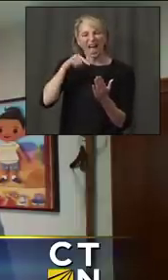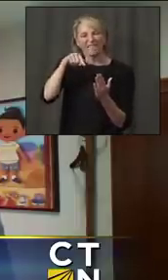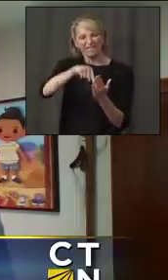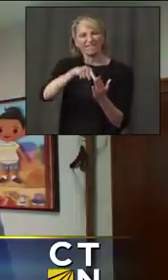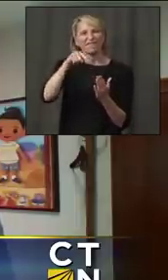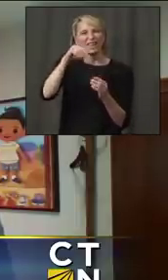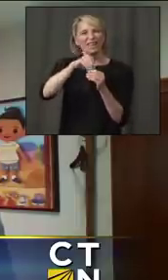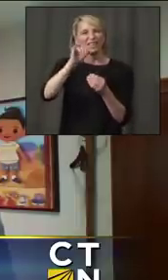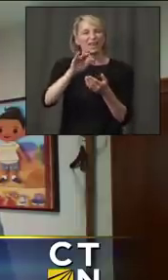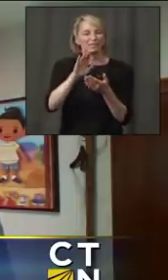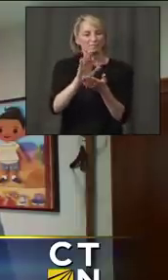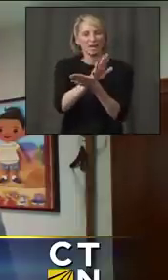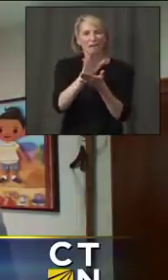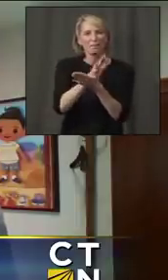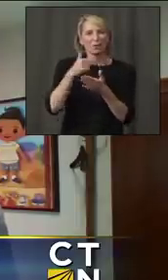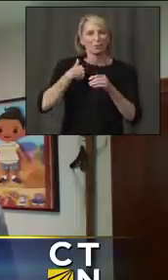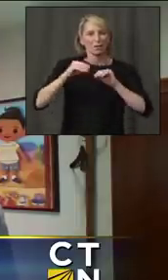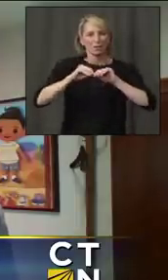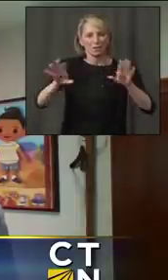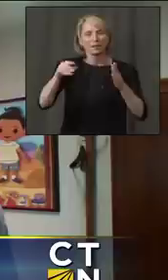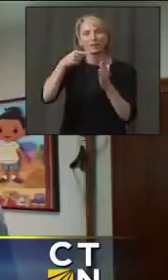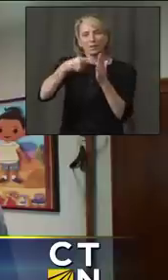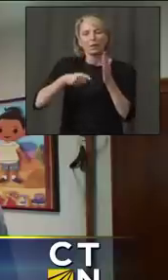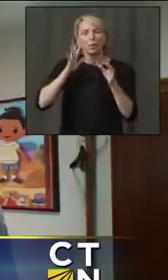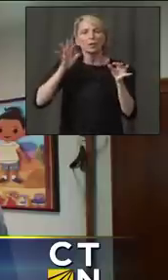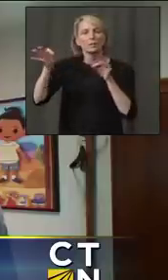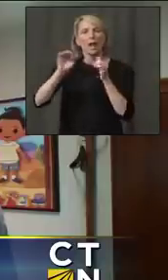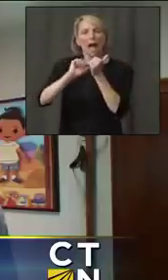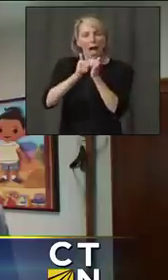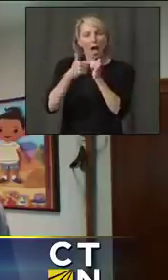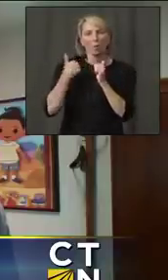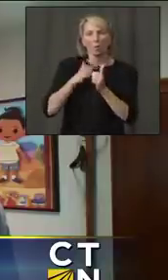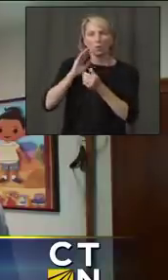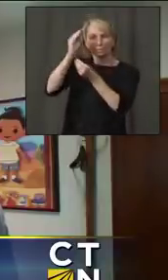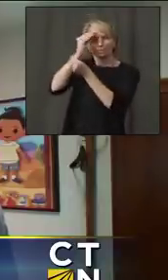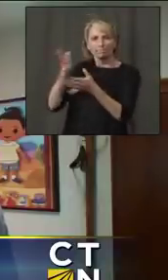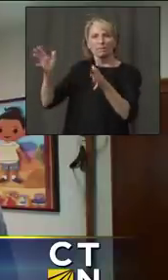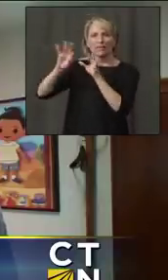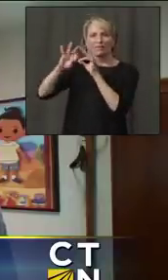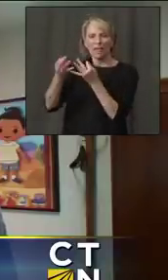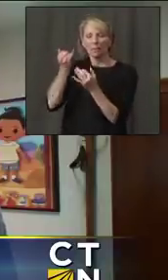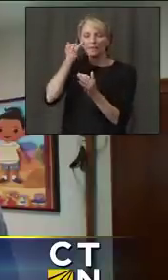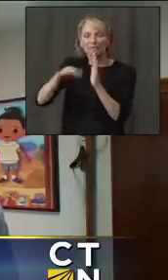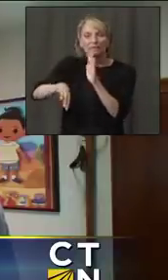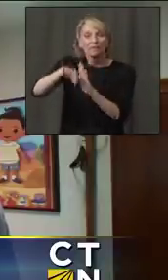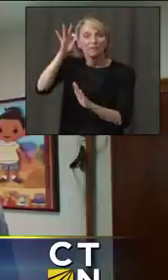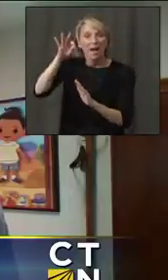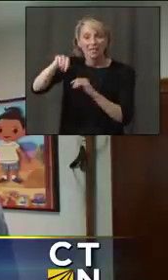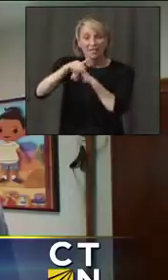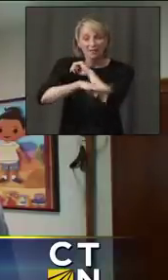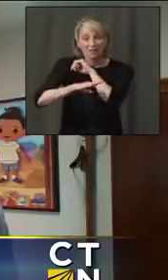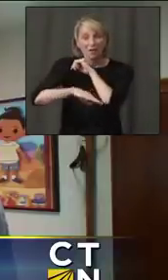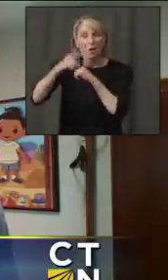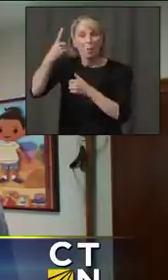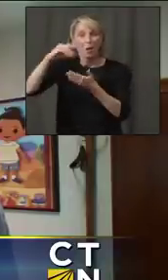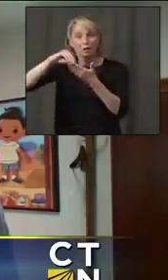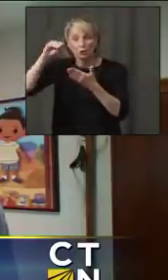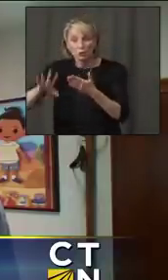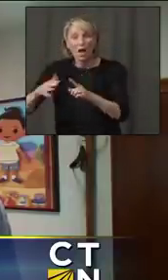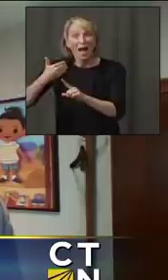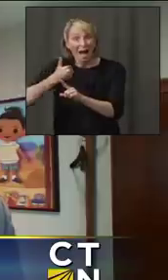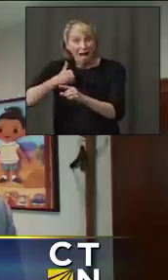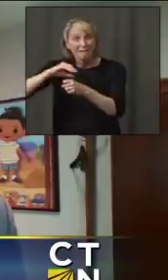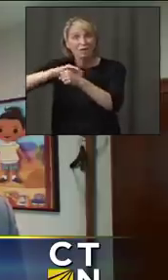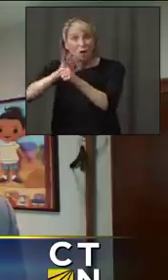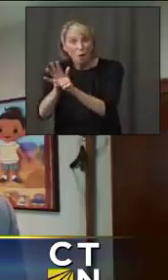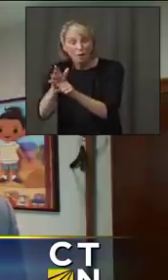what communication will or will not happen in terms of how it's communicated. And as far as closures are concerned, it's really